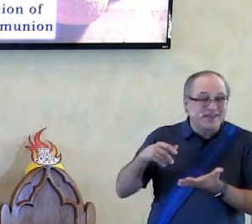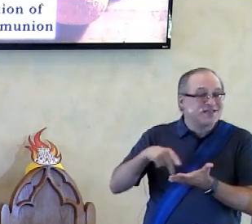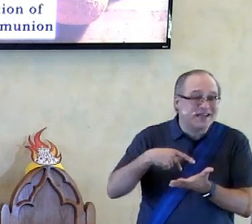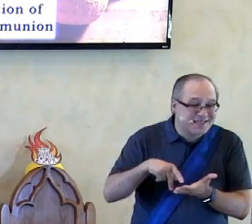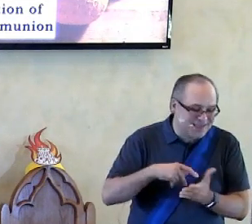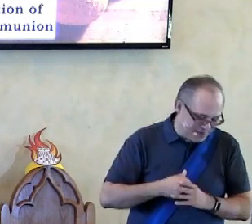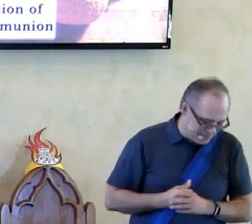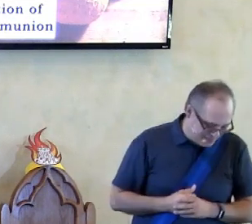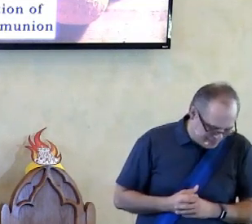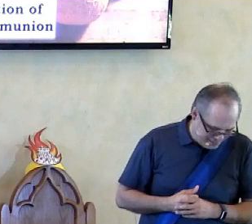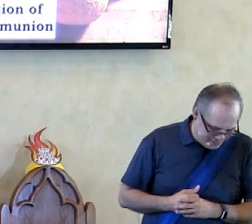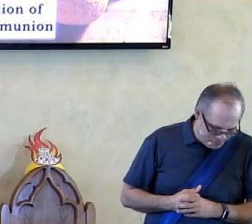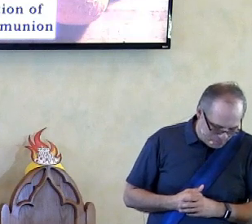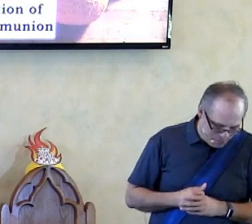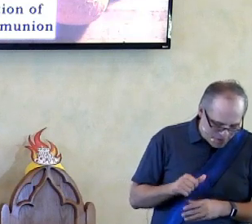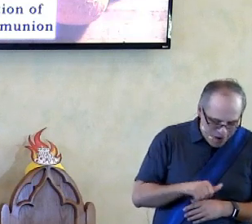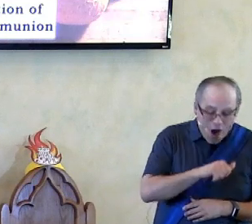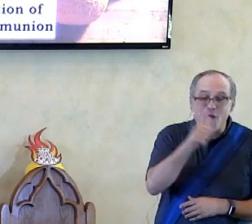and dancing,